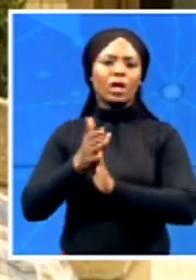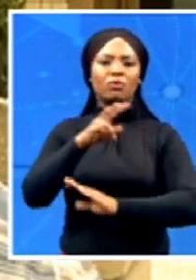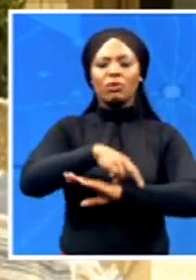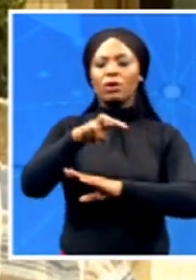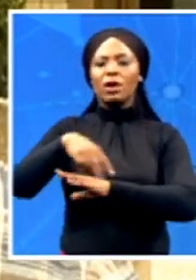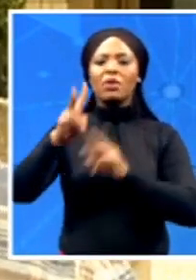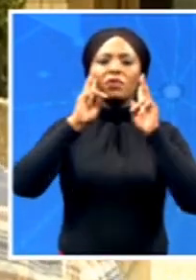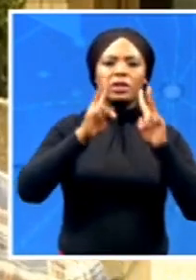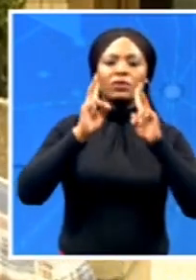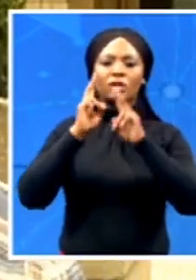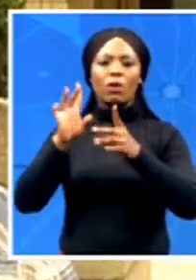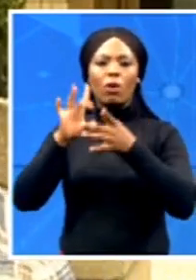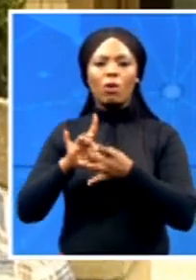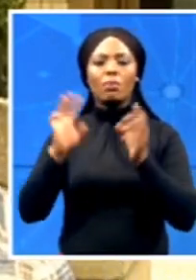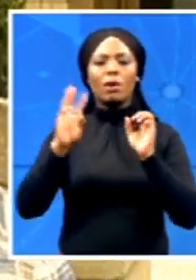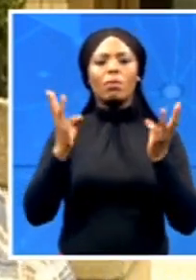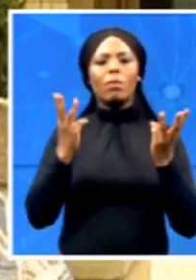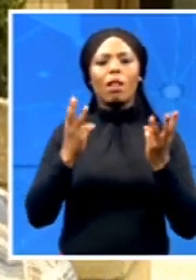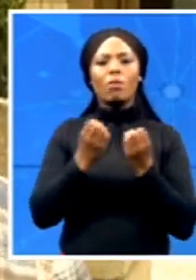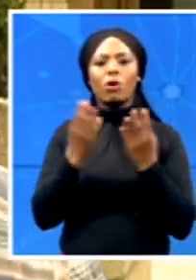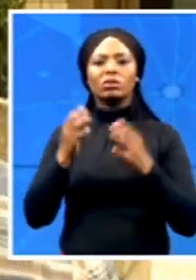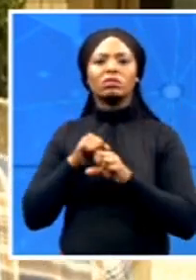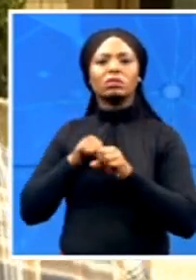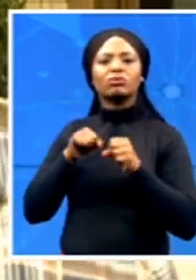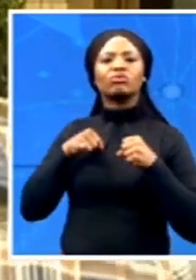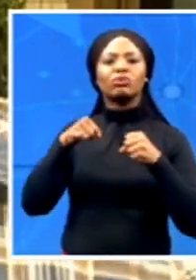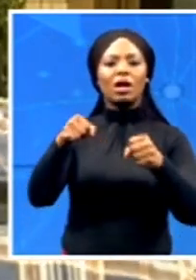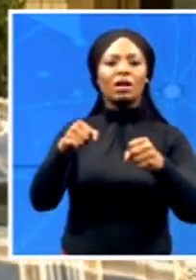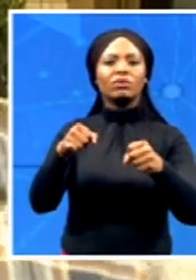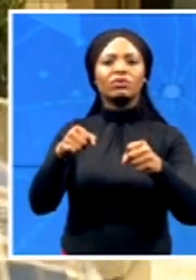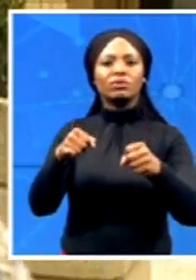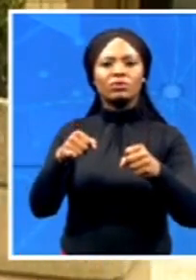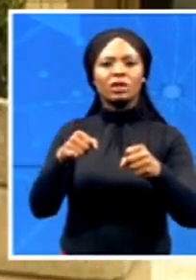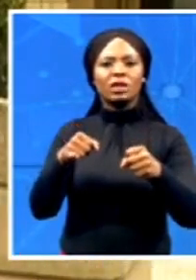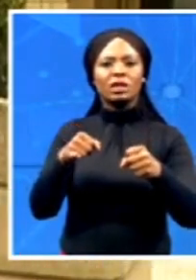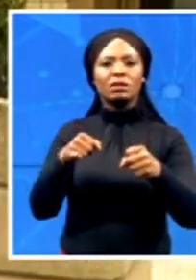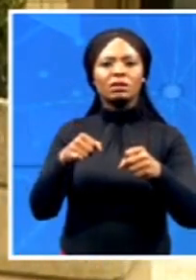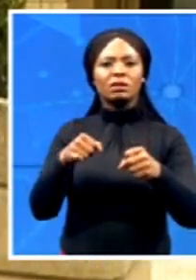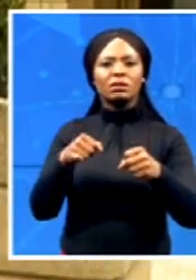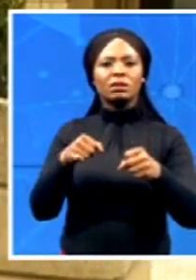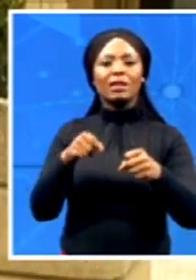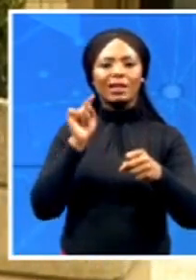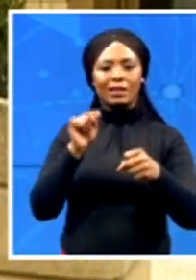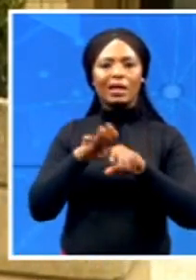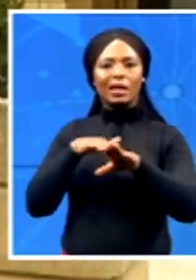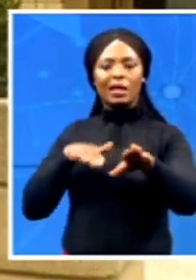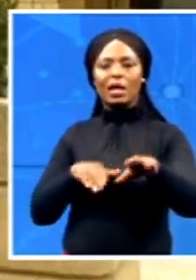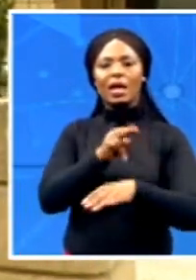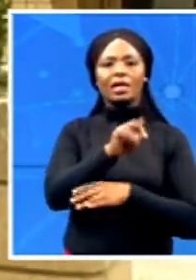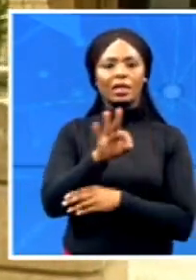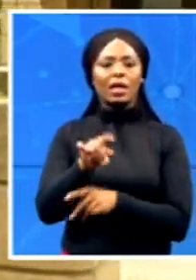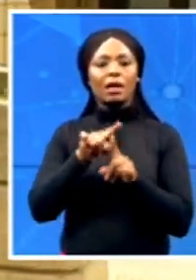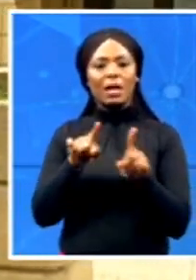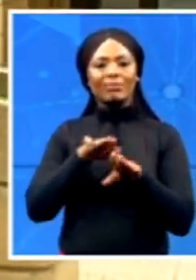mentioned, R61 and the N2. But to talk to us about the congestions in these roads and the readiness of